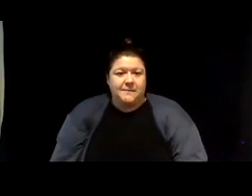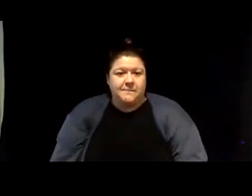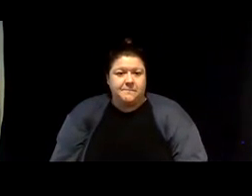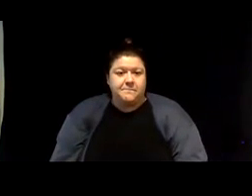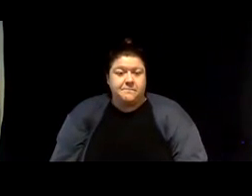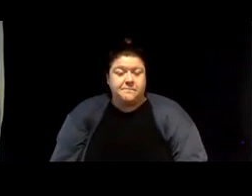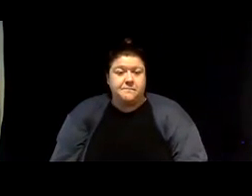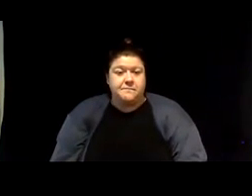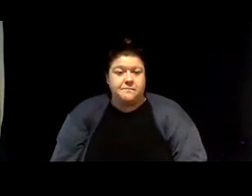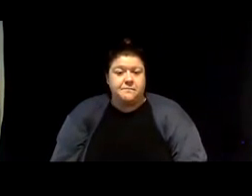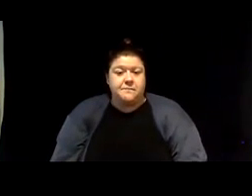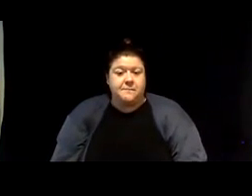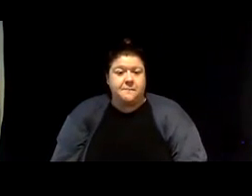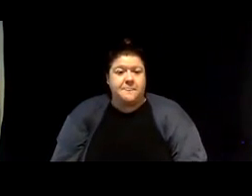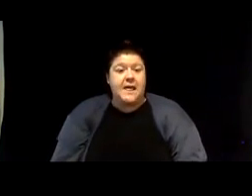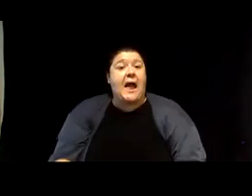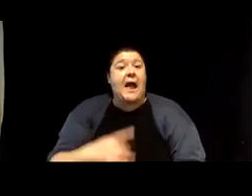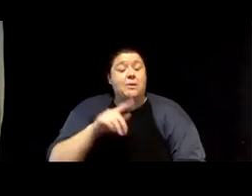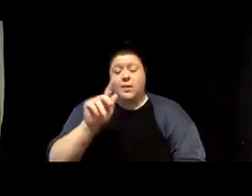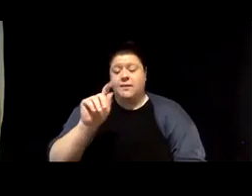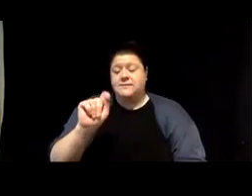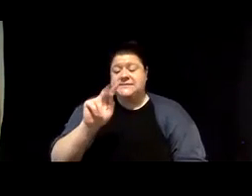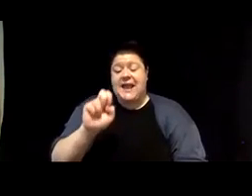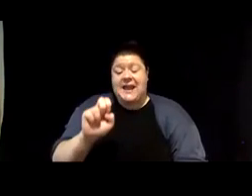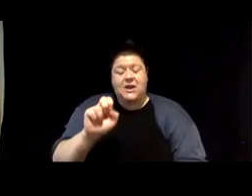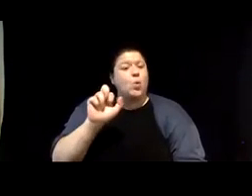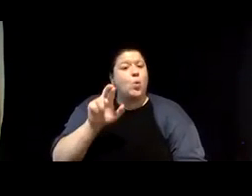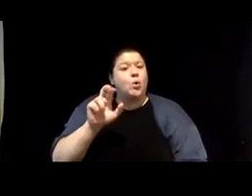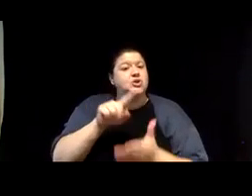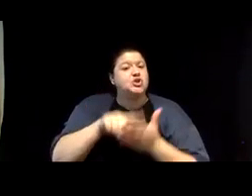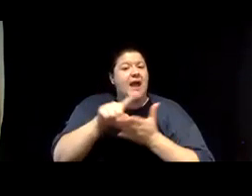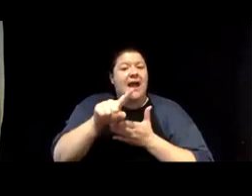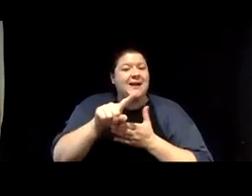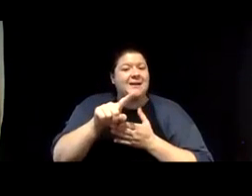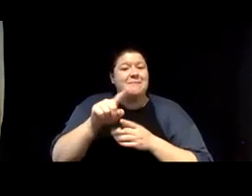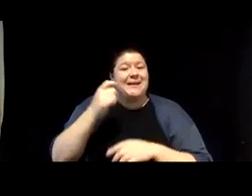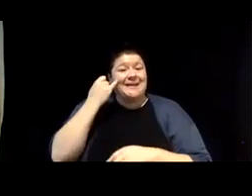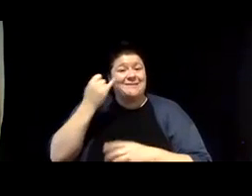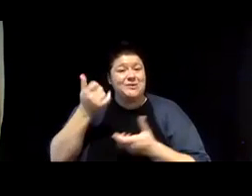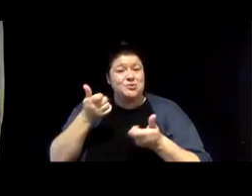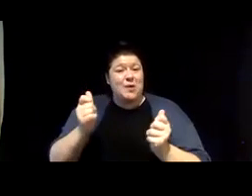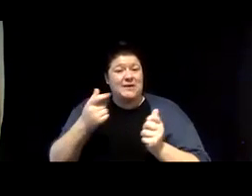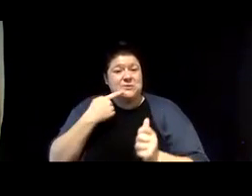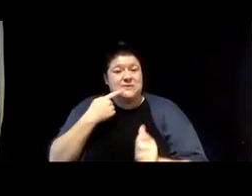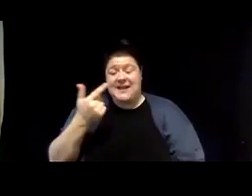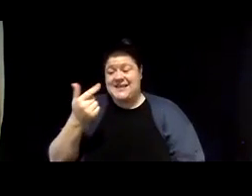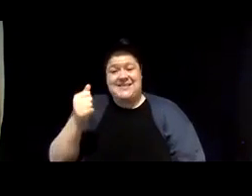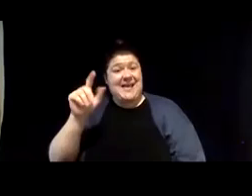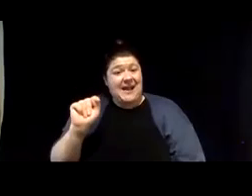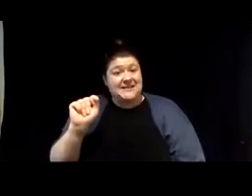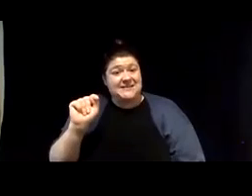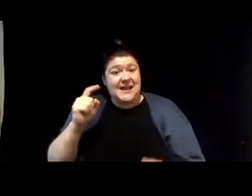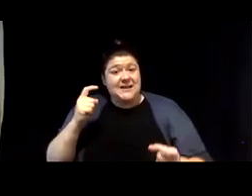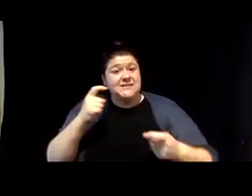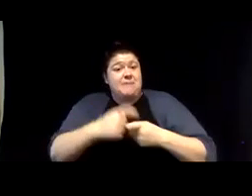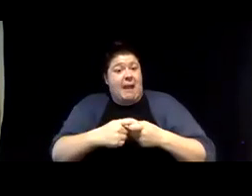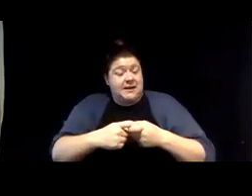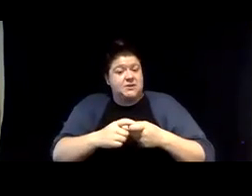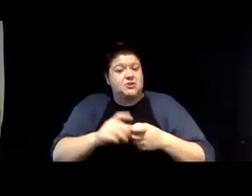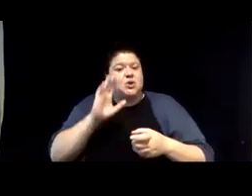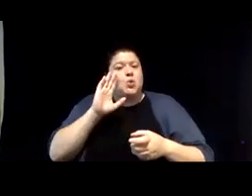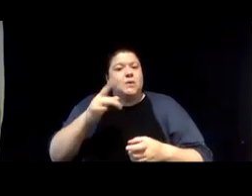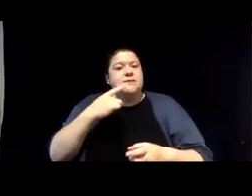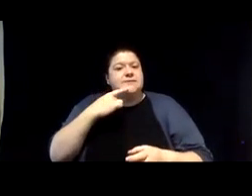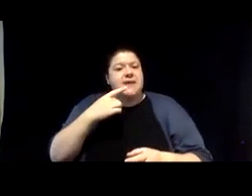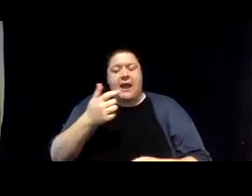la presión, I'm going to take it, I'm going to check it, whatever. But be careful about using words correctly because